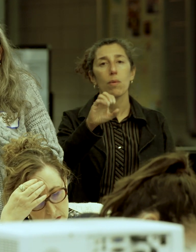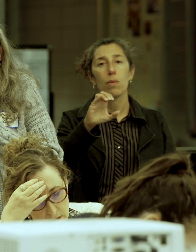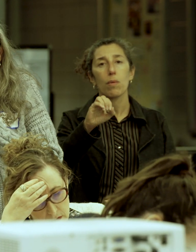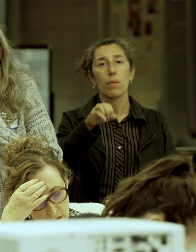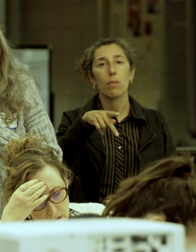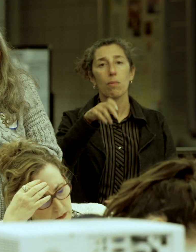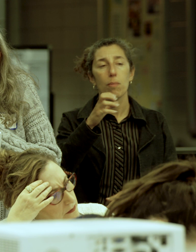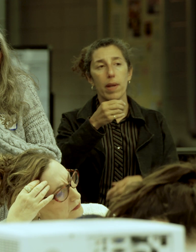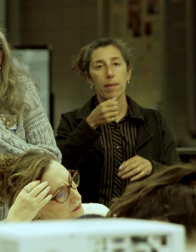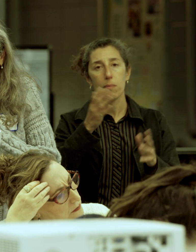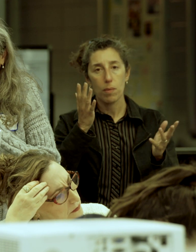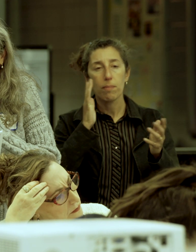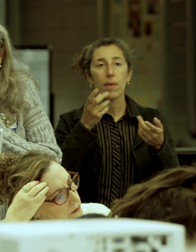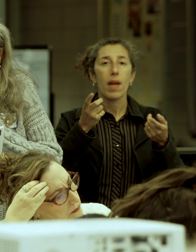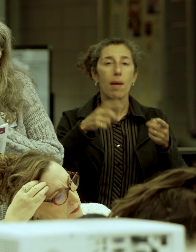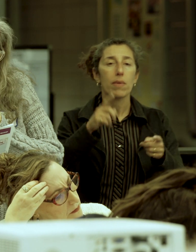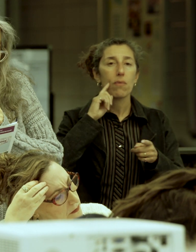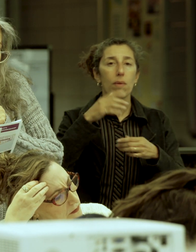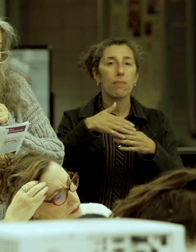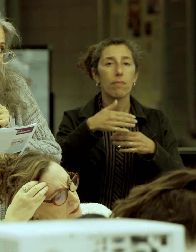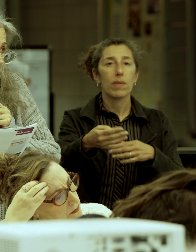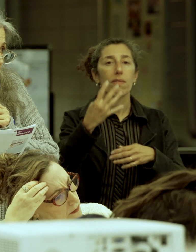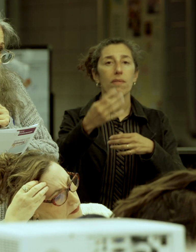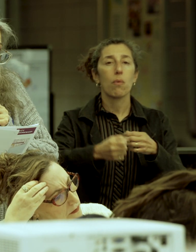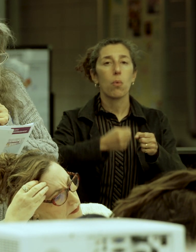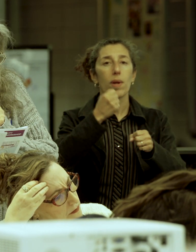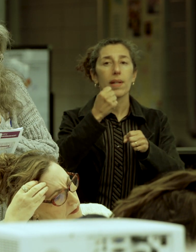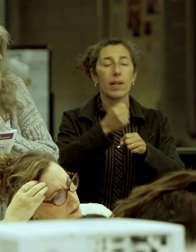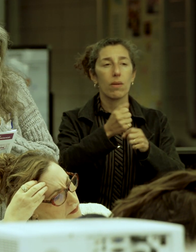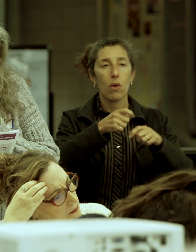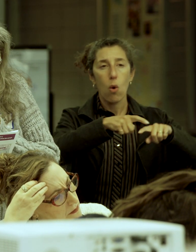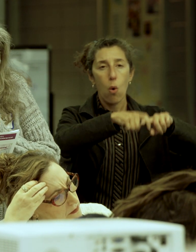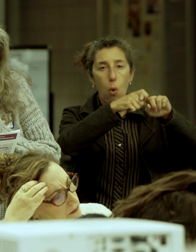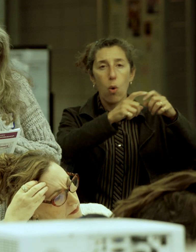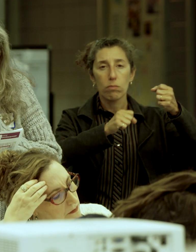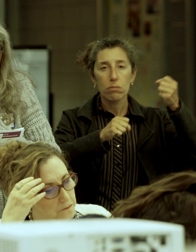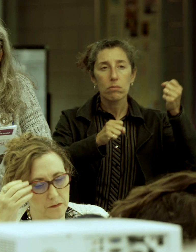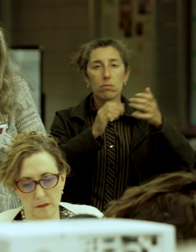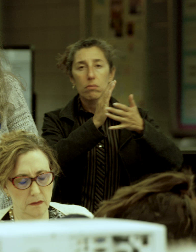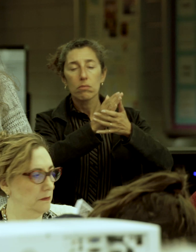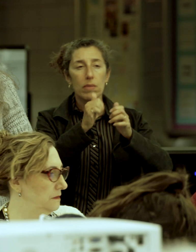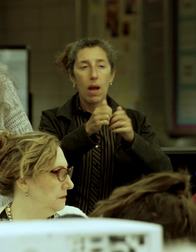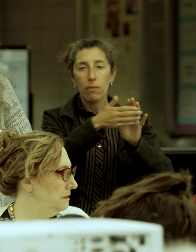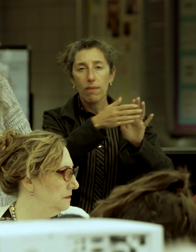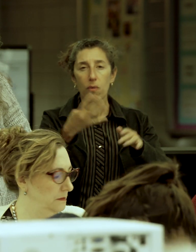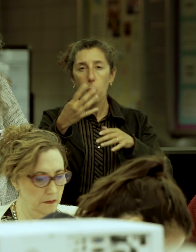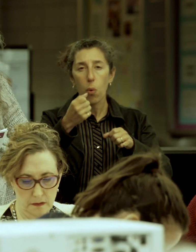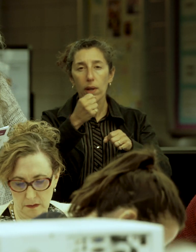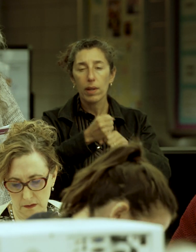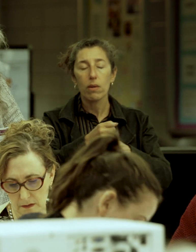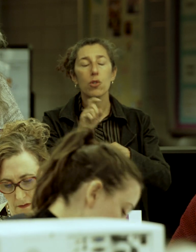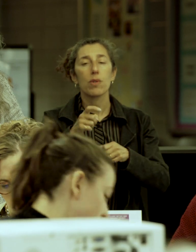it's a four-year construction phase, so the concern is that it should be made crystal clear at the outset as to how these reaches are going to